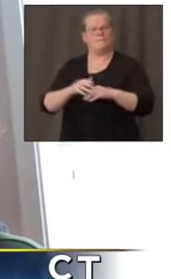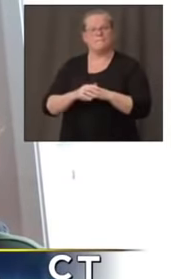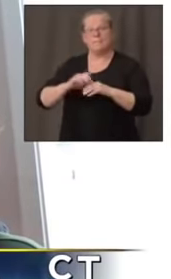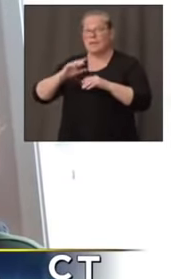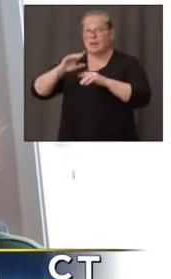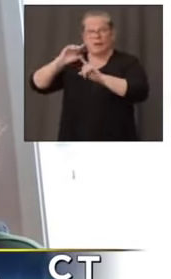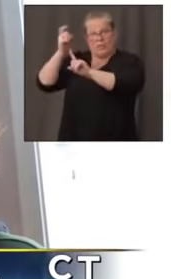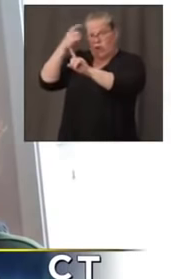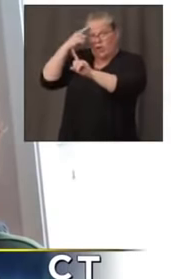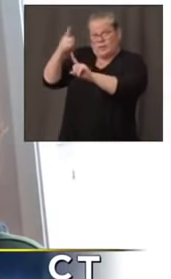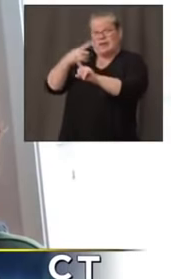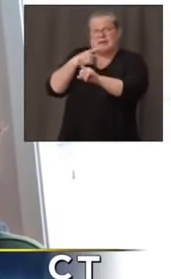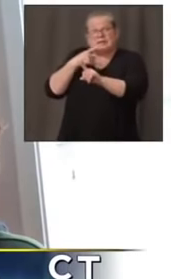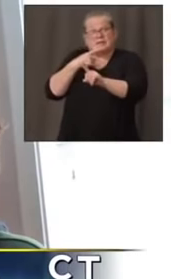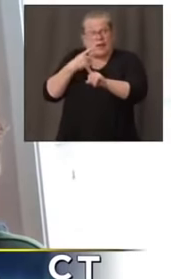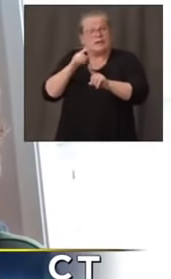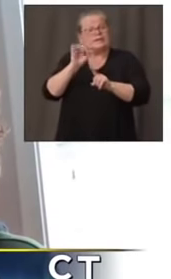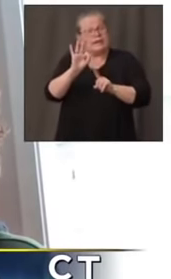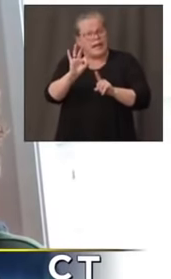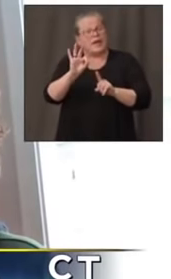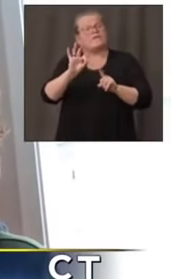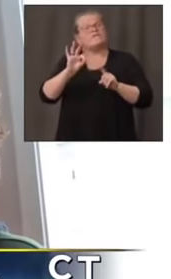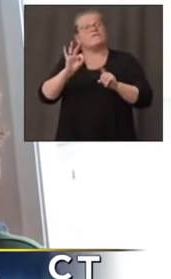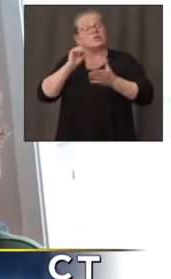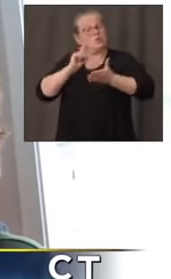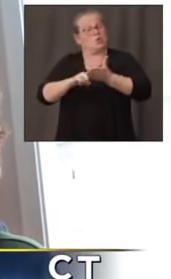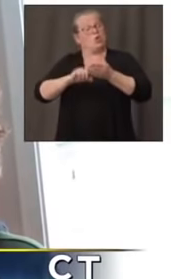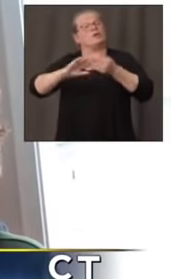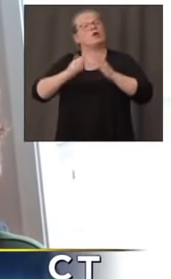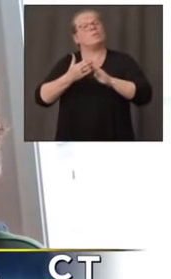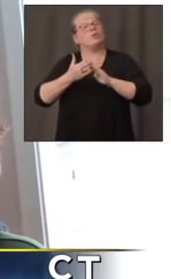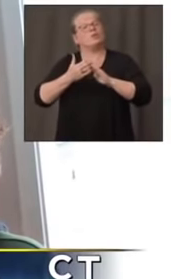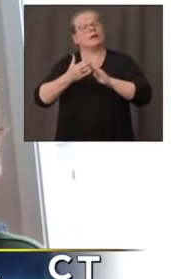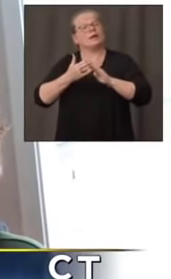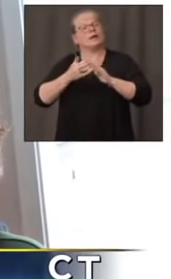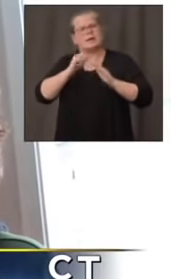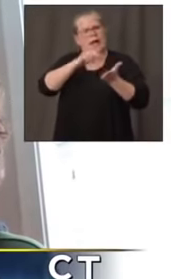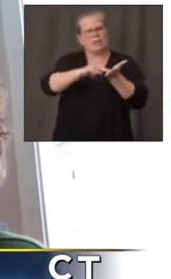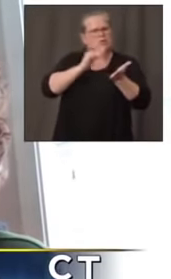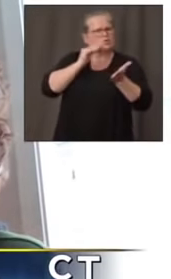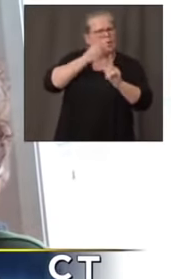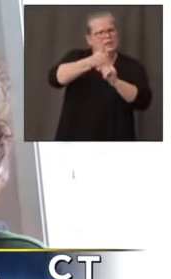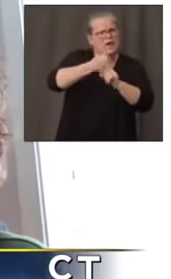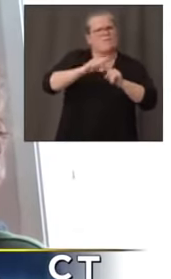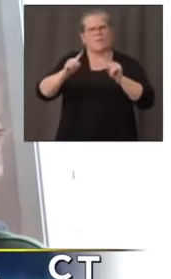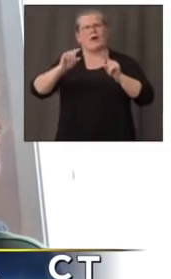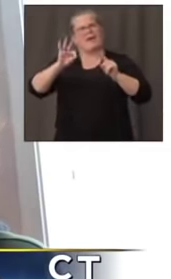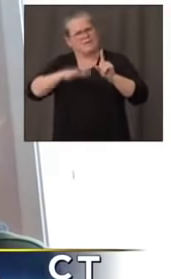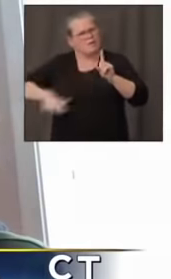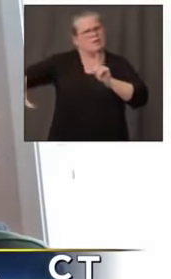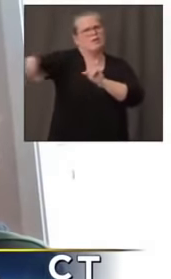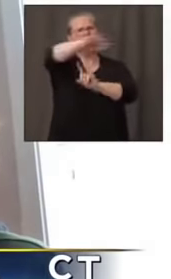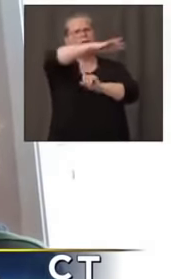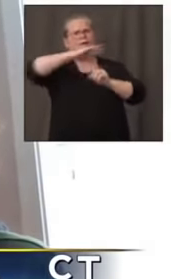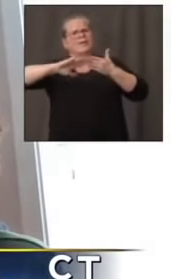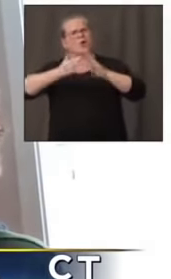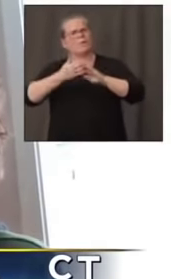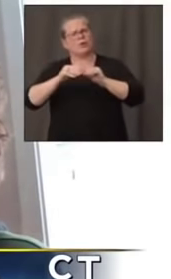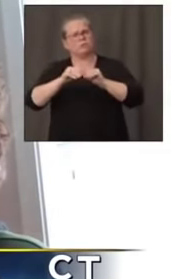reinstituting weekly testing if community transmission increases. So that's definitely on our radar screen. And for